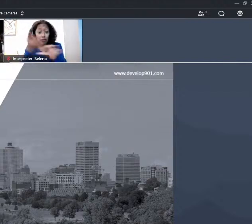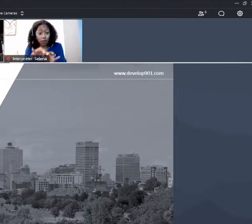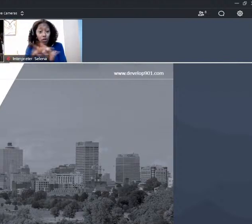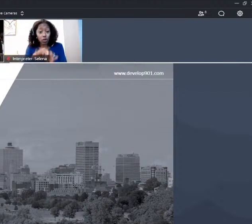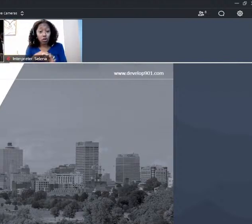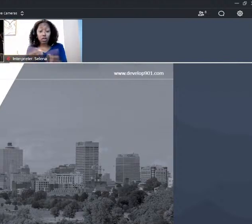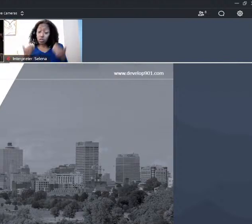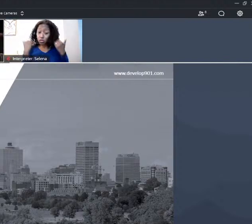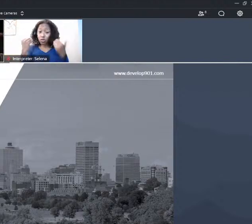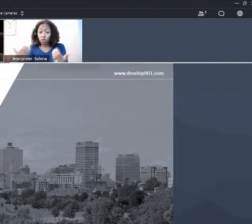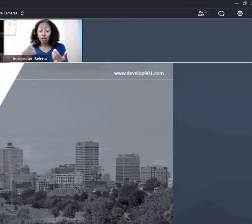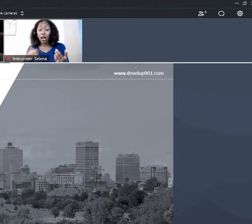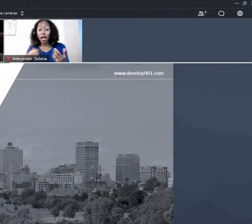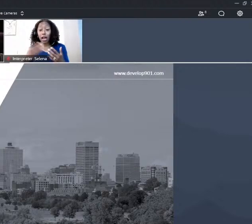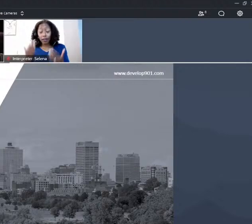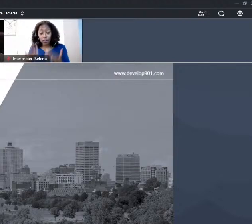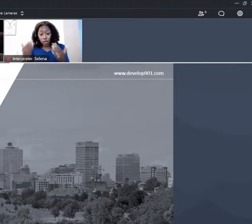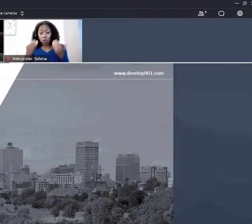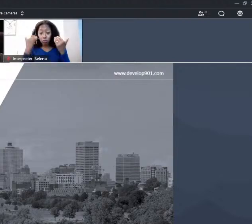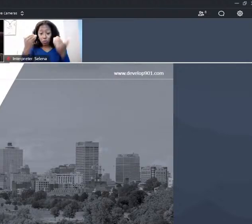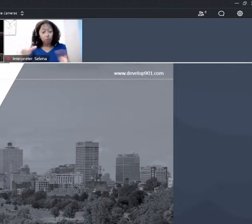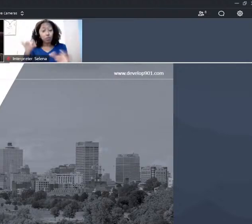to do. So I move that we call for the vote.